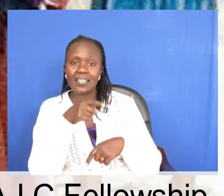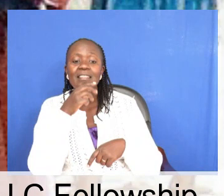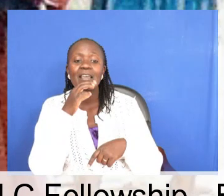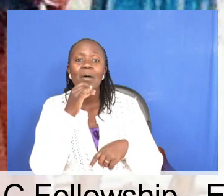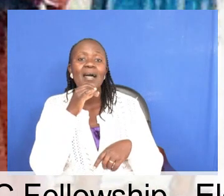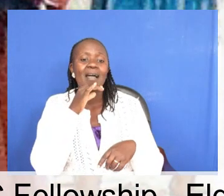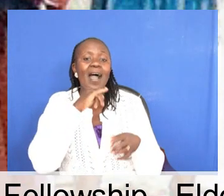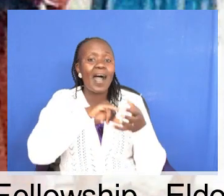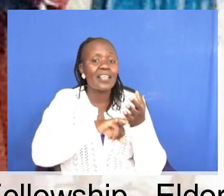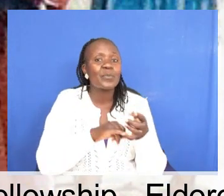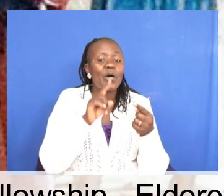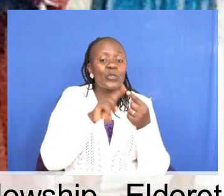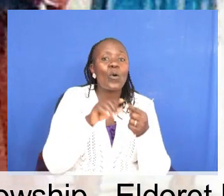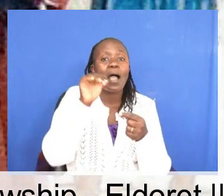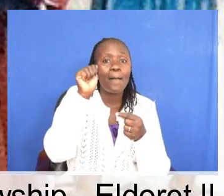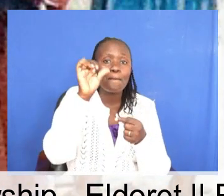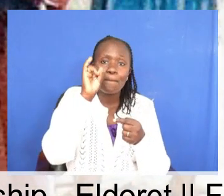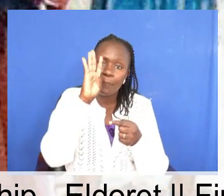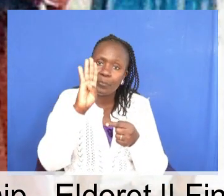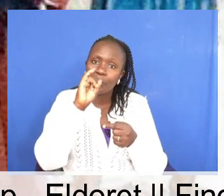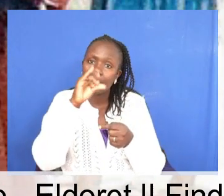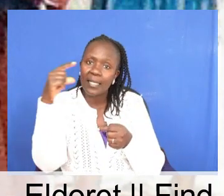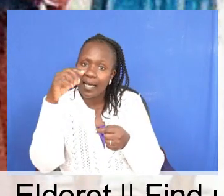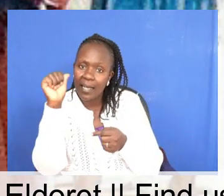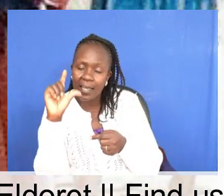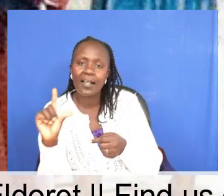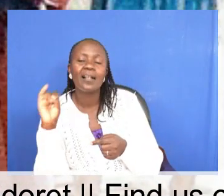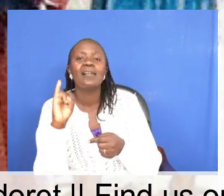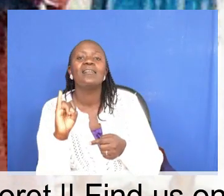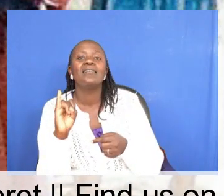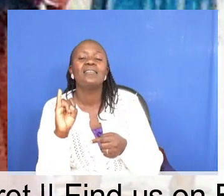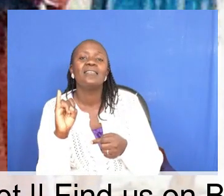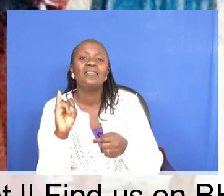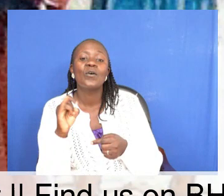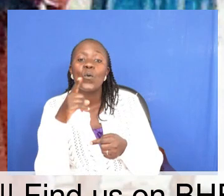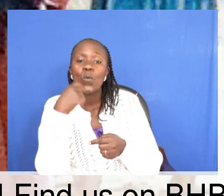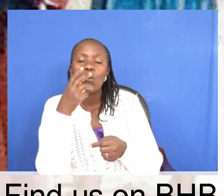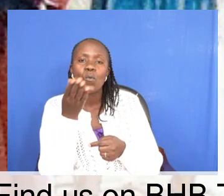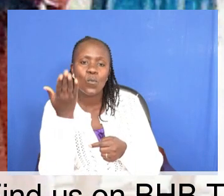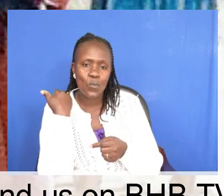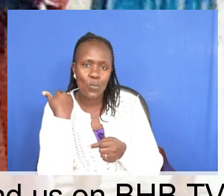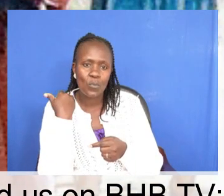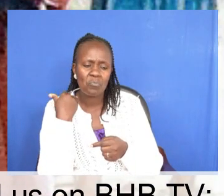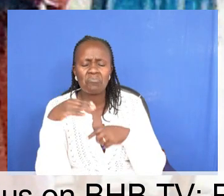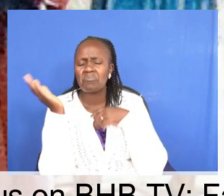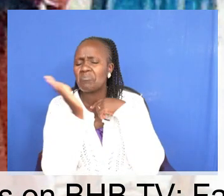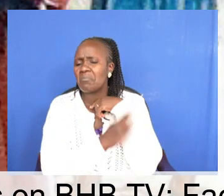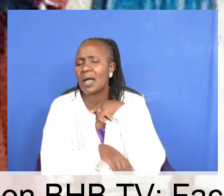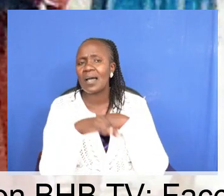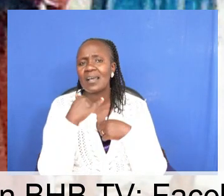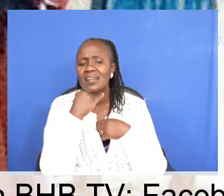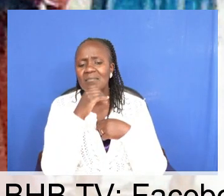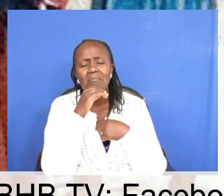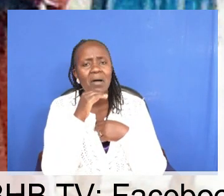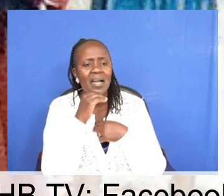the husband to Abigail. The Bible tells us that Nabal was an arrogant man. He